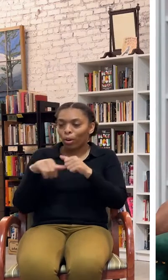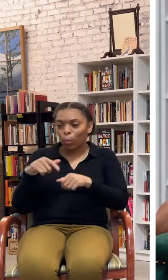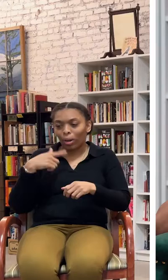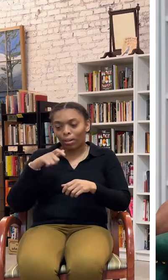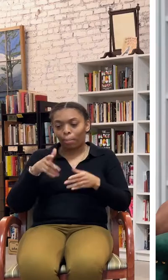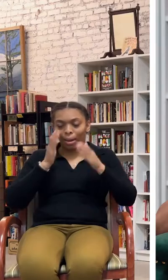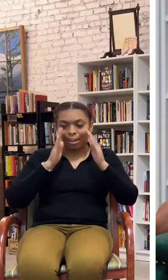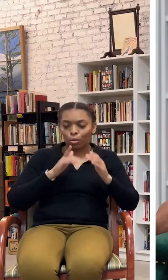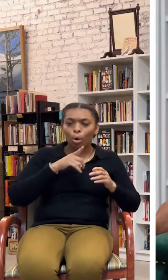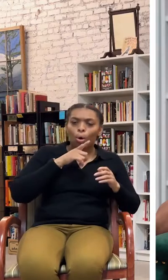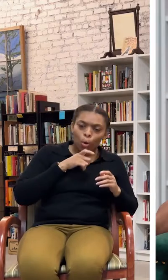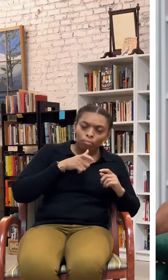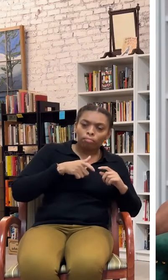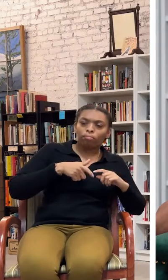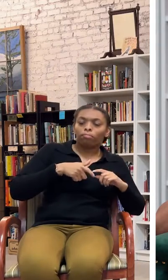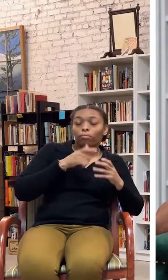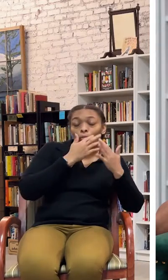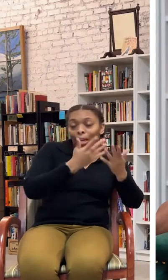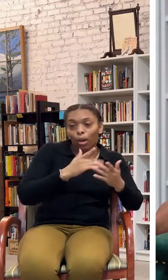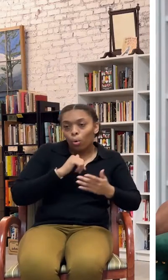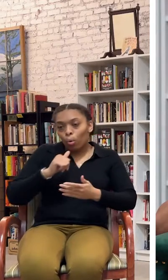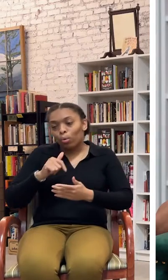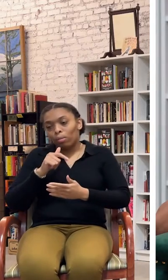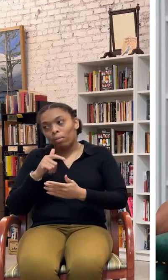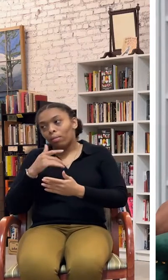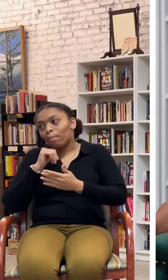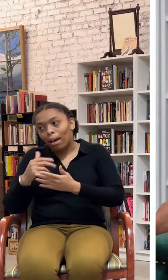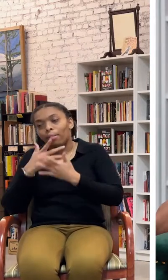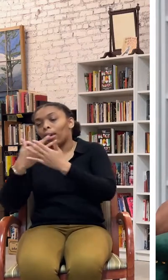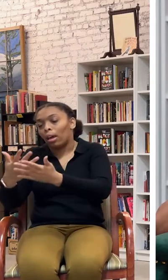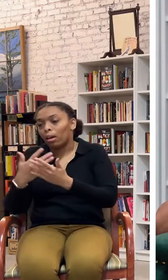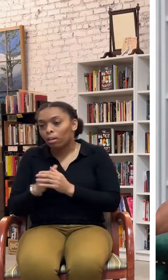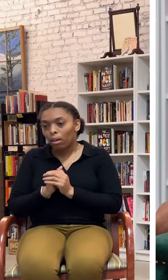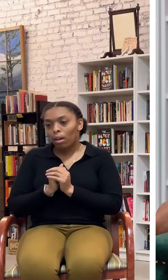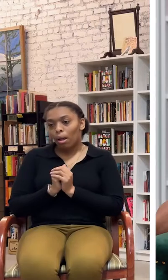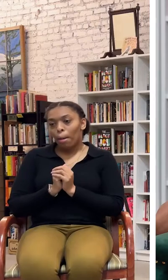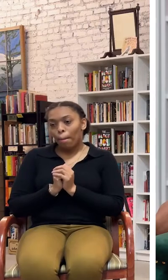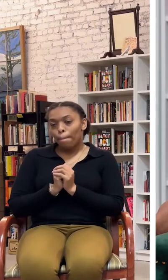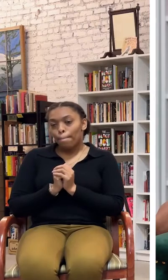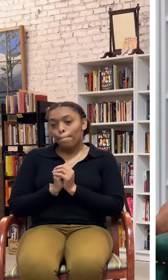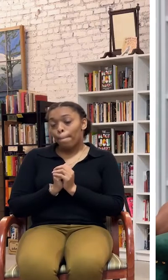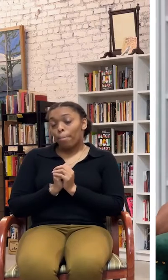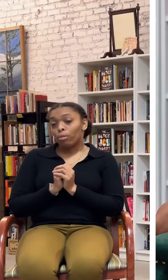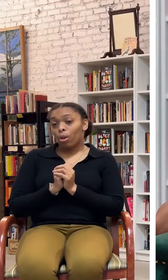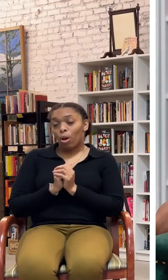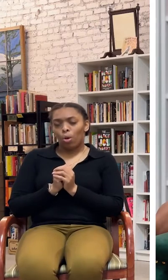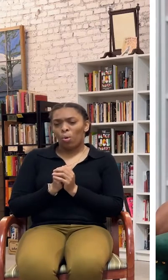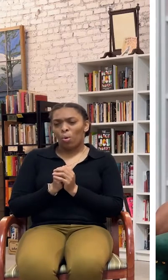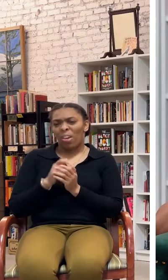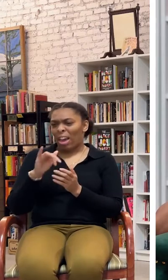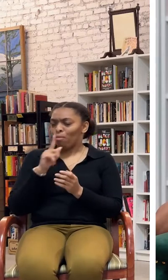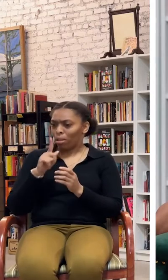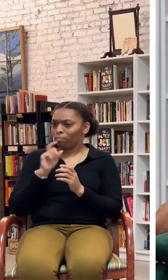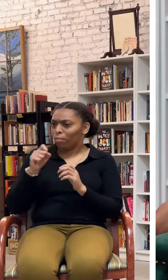and who's not singing at the same time, so that you could keep the tempo and these types of things. Um, but yeah, all of that. Even as I'm saying, I'm like, that really